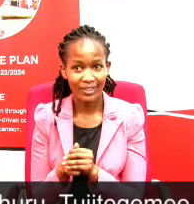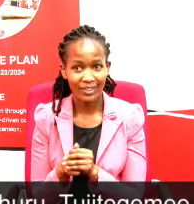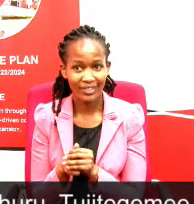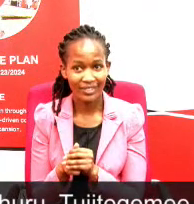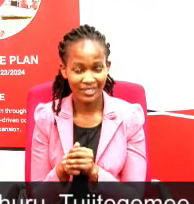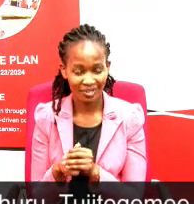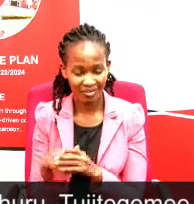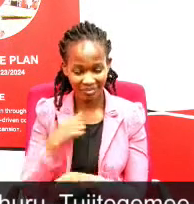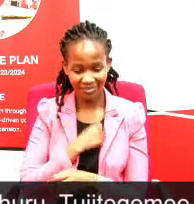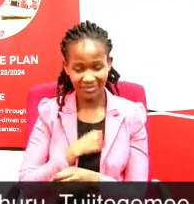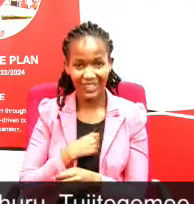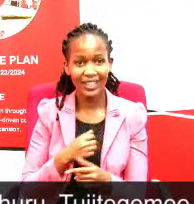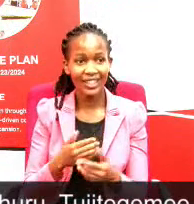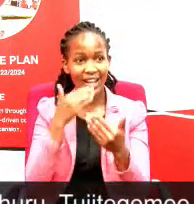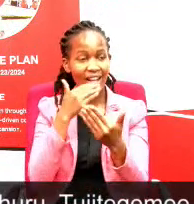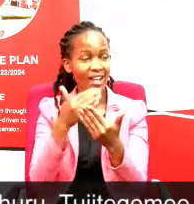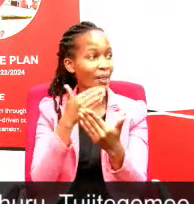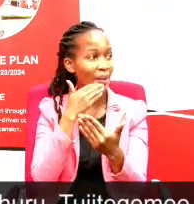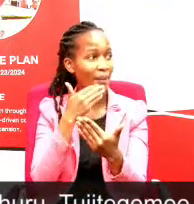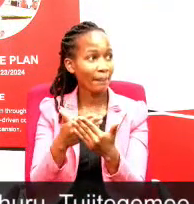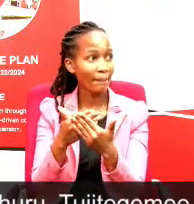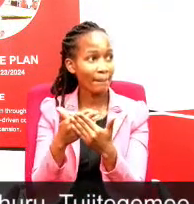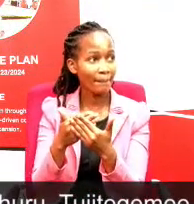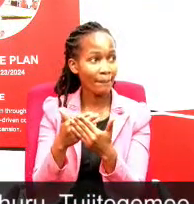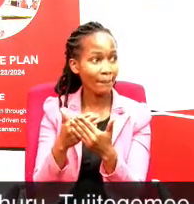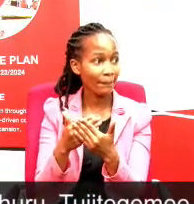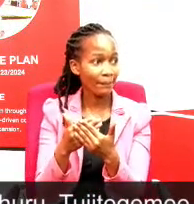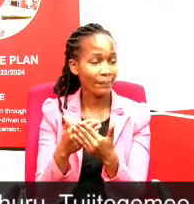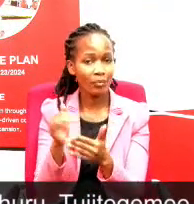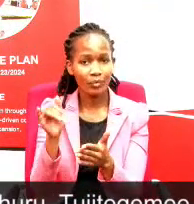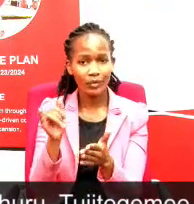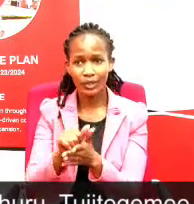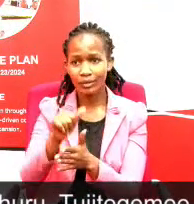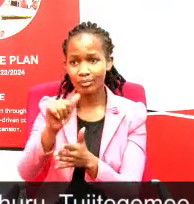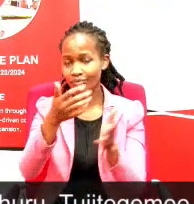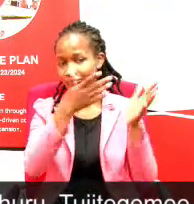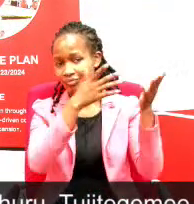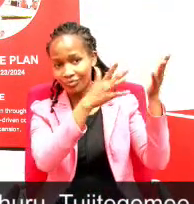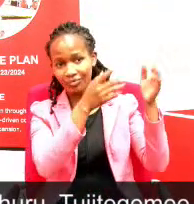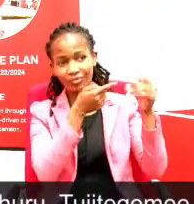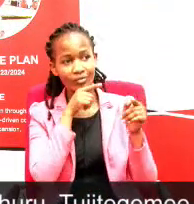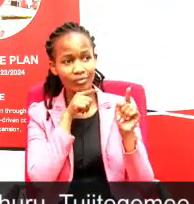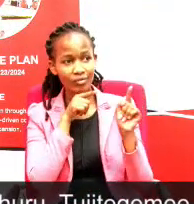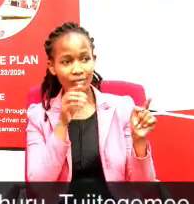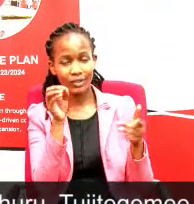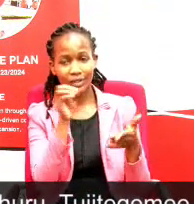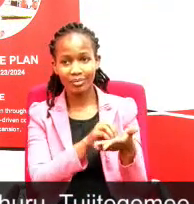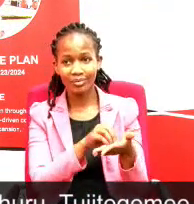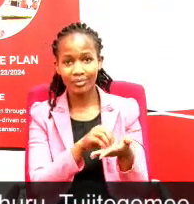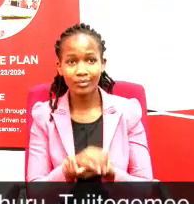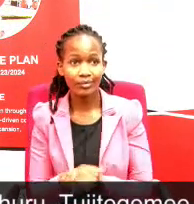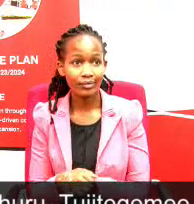Thank you very much, Mr. Mushai Kunyiha. Another round of applause for him.